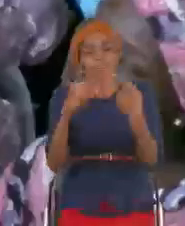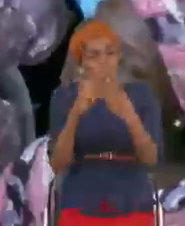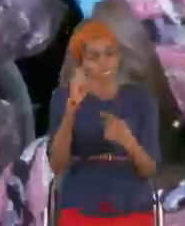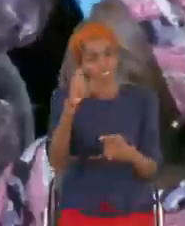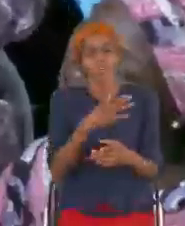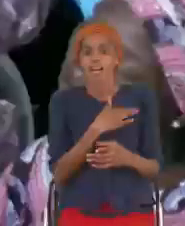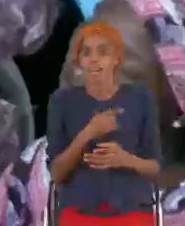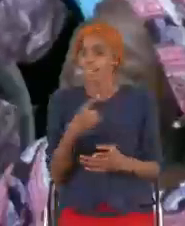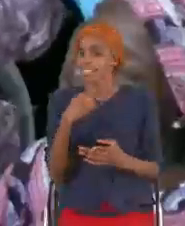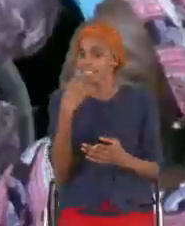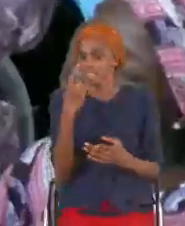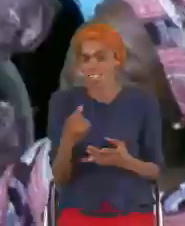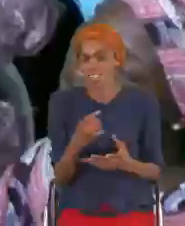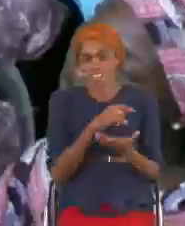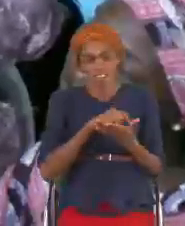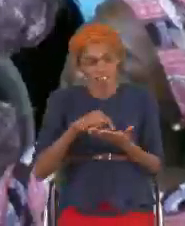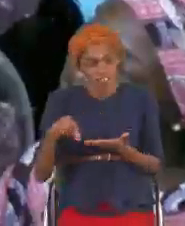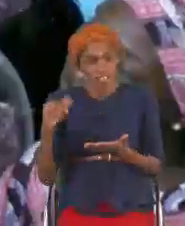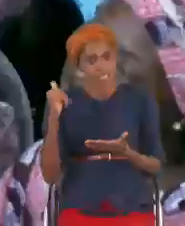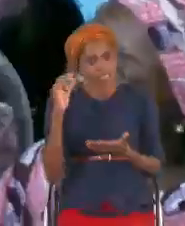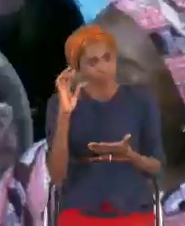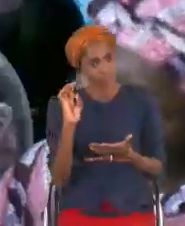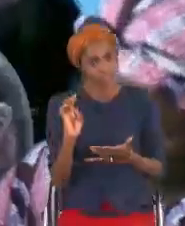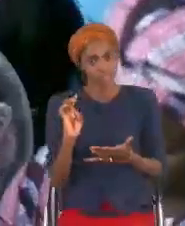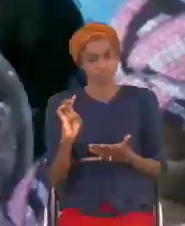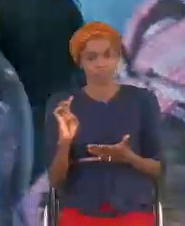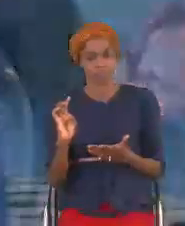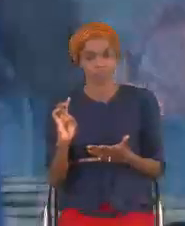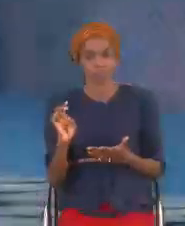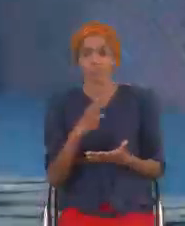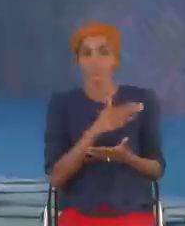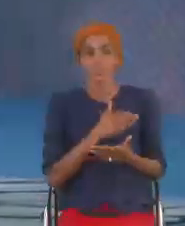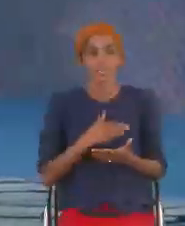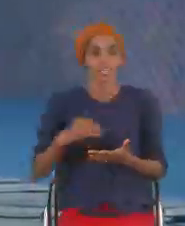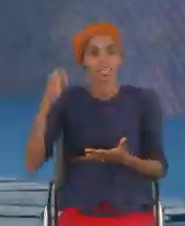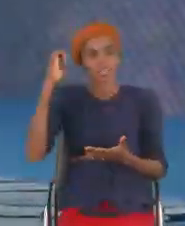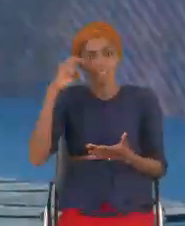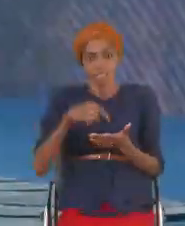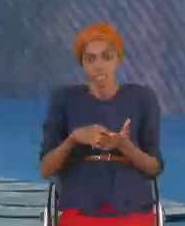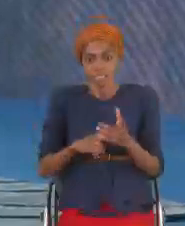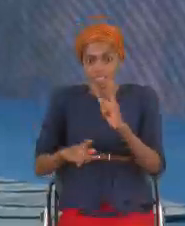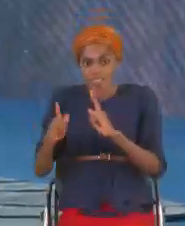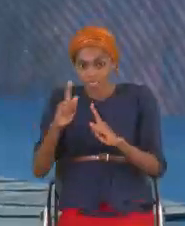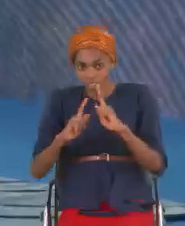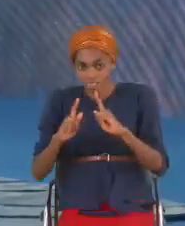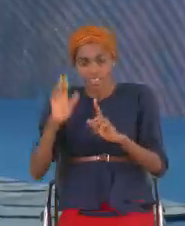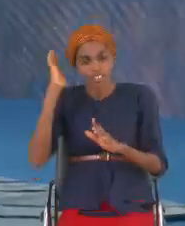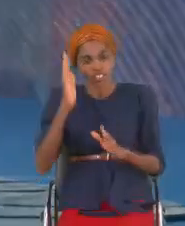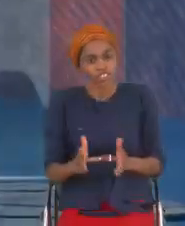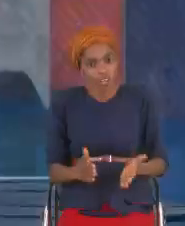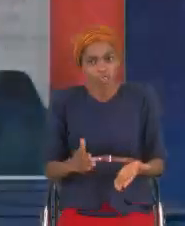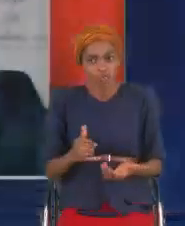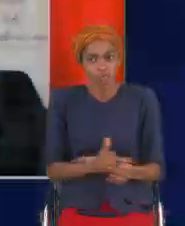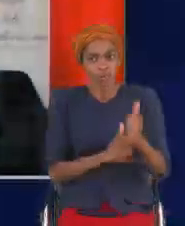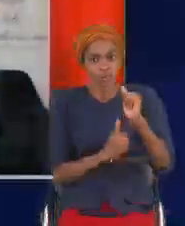it says in verse 17, it says, and these signs shall follow them that